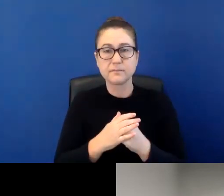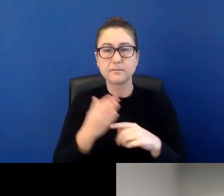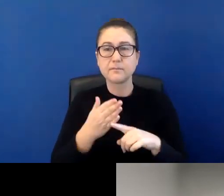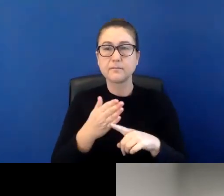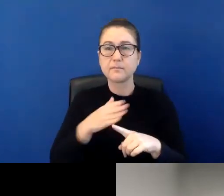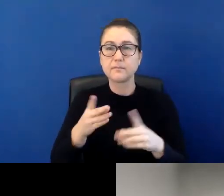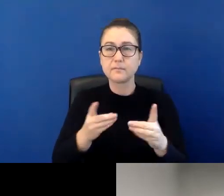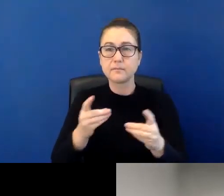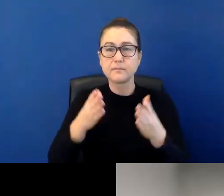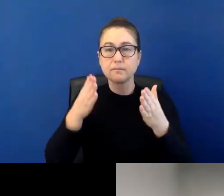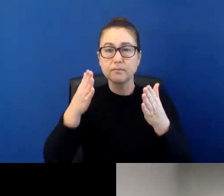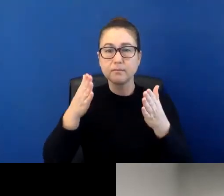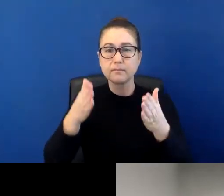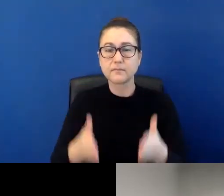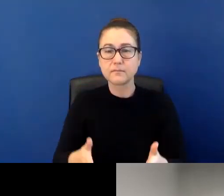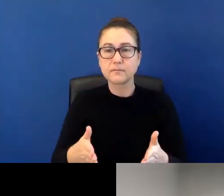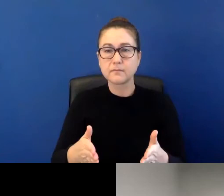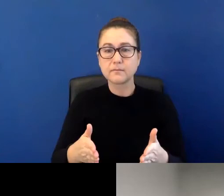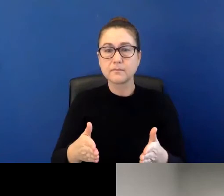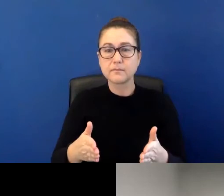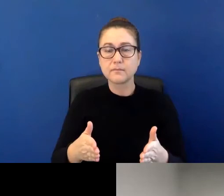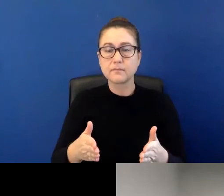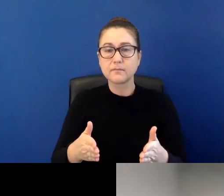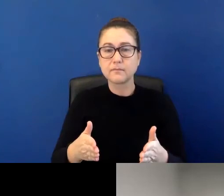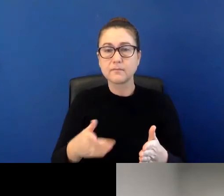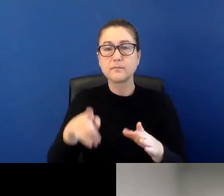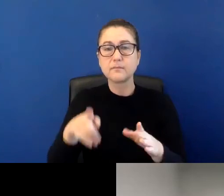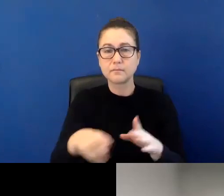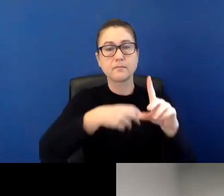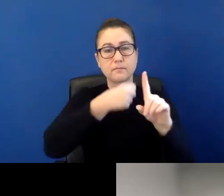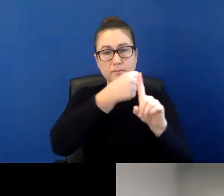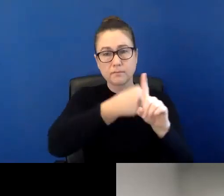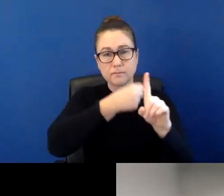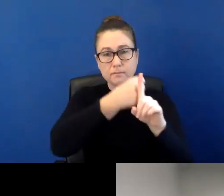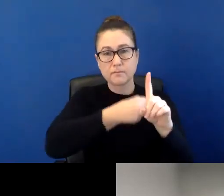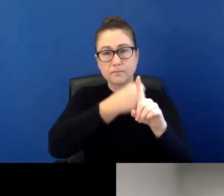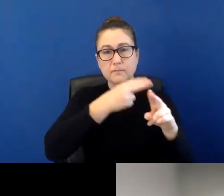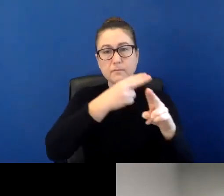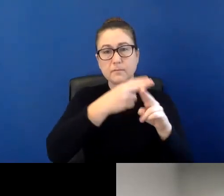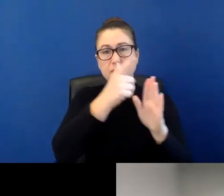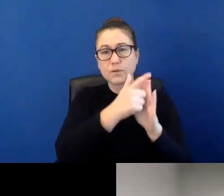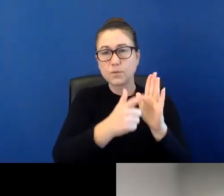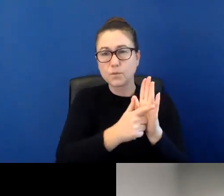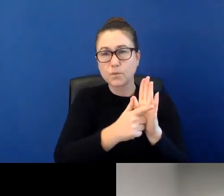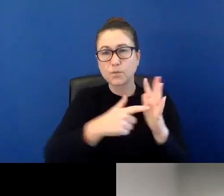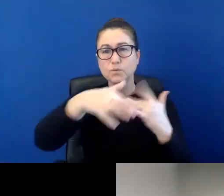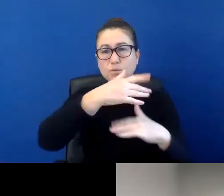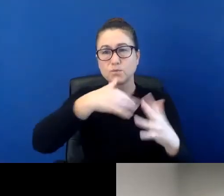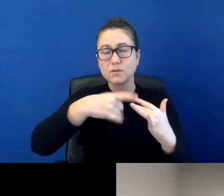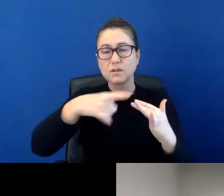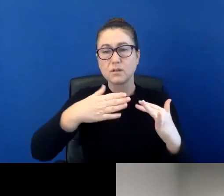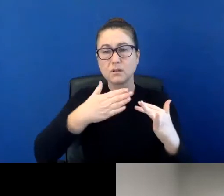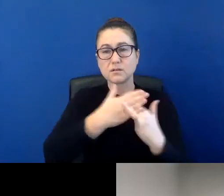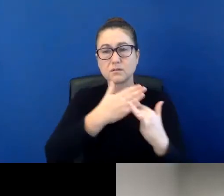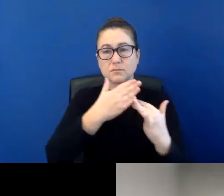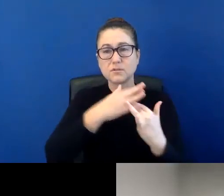the Digital Gap Initiative, non-government organisation advocating for laws, standards and social strategies for accessibility and inclusion